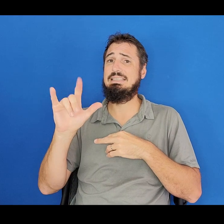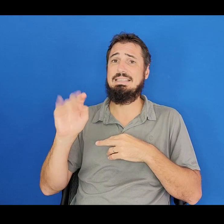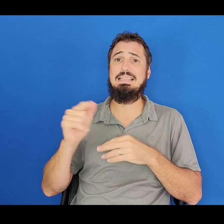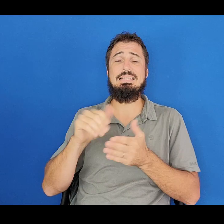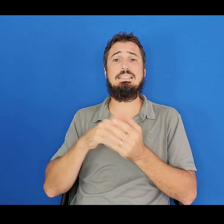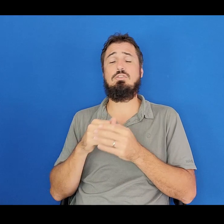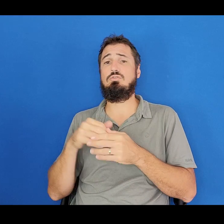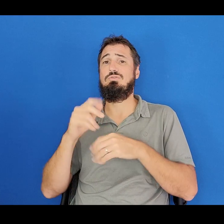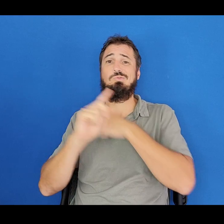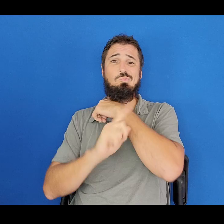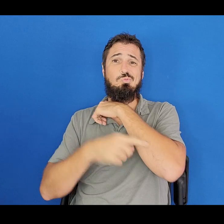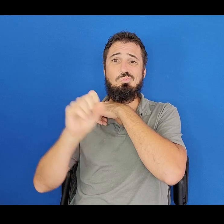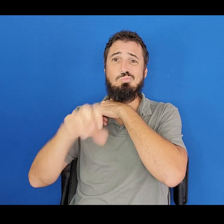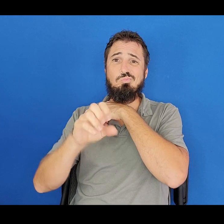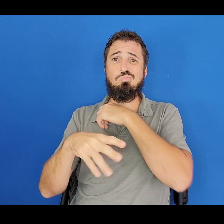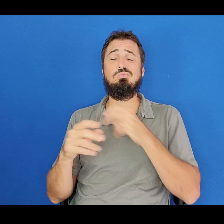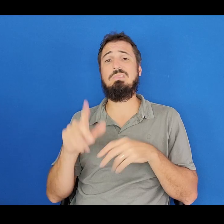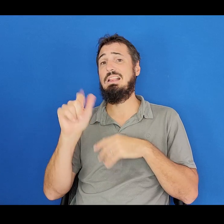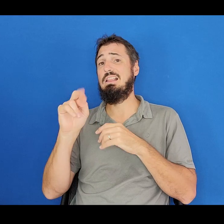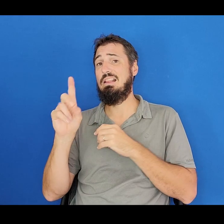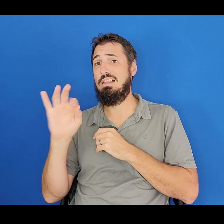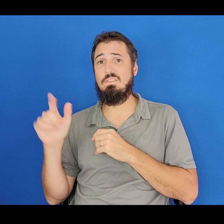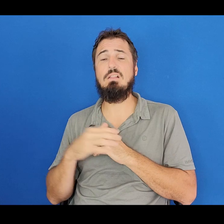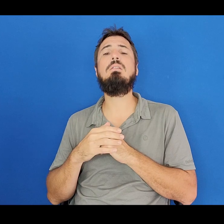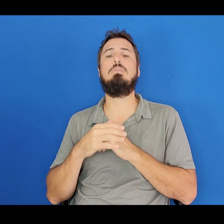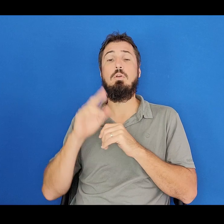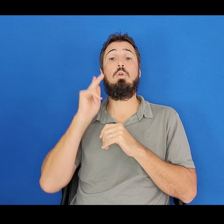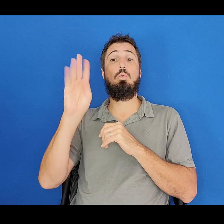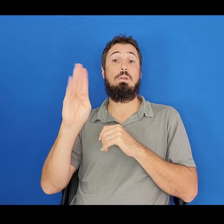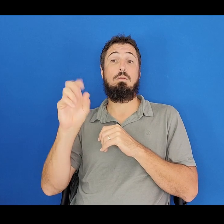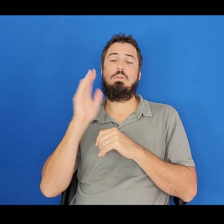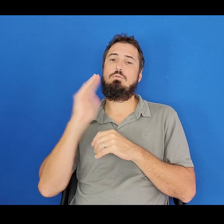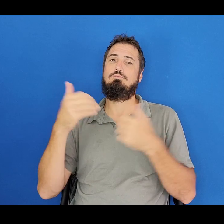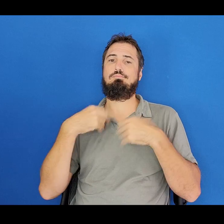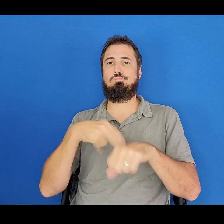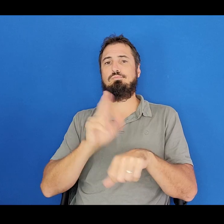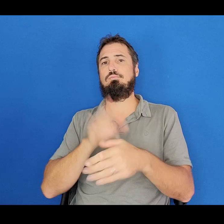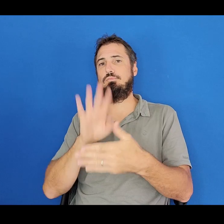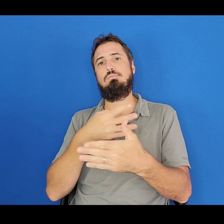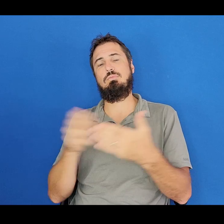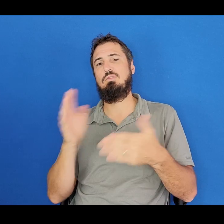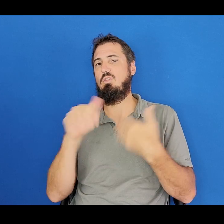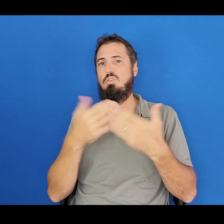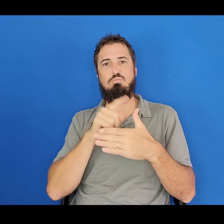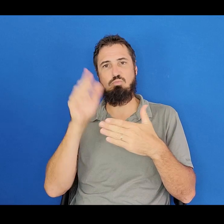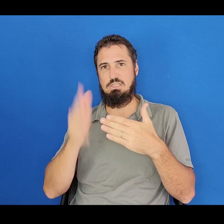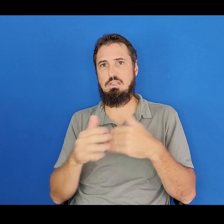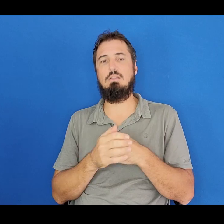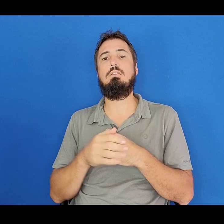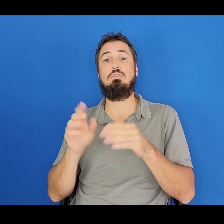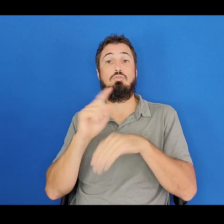centers, refuse transfer stations, and the landfill. The Kauai bus will operate on its normal schedule all weekend,